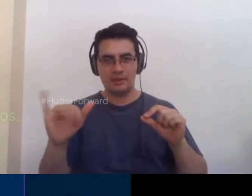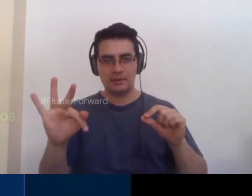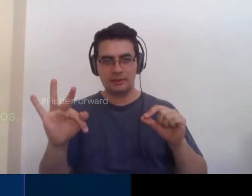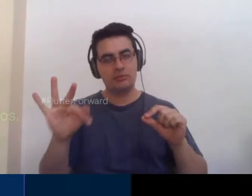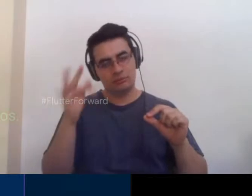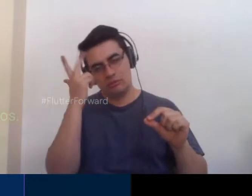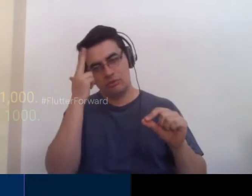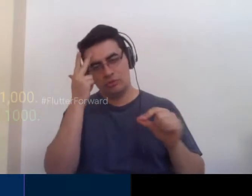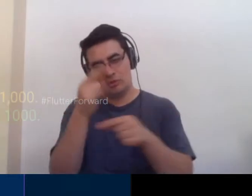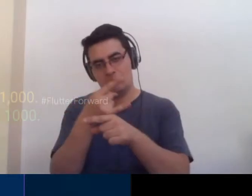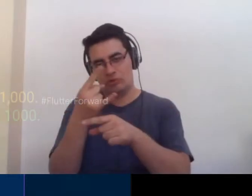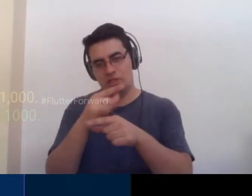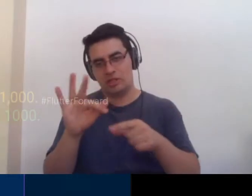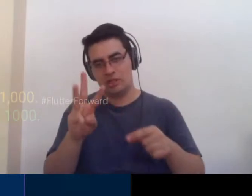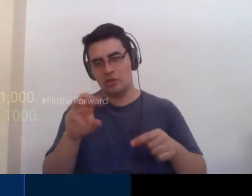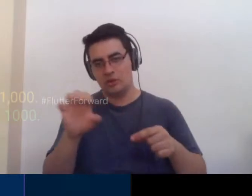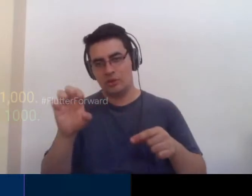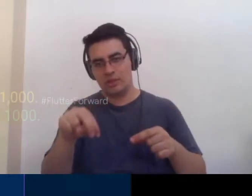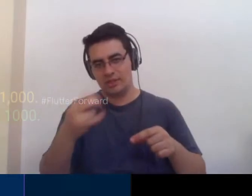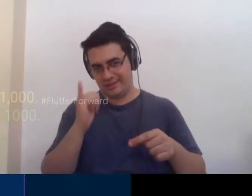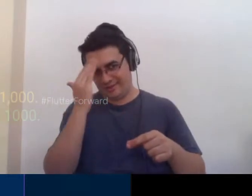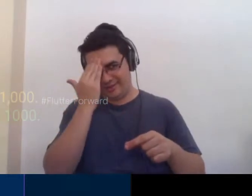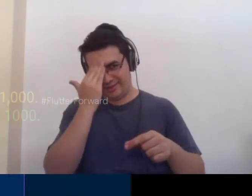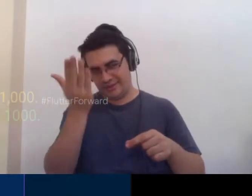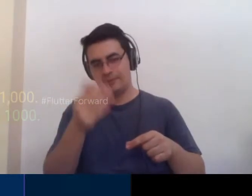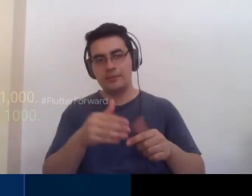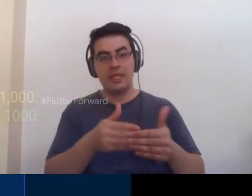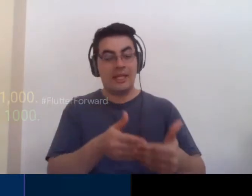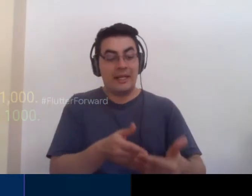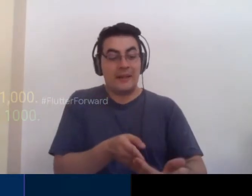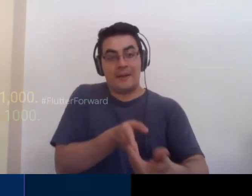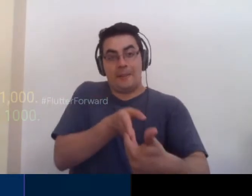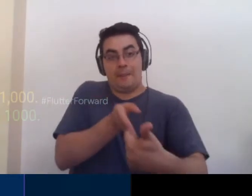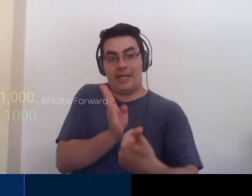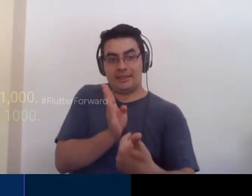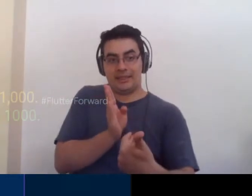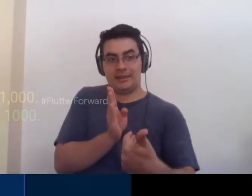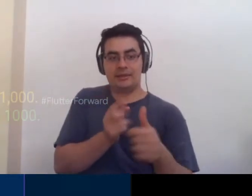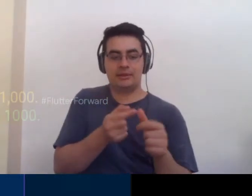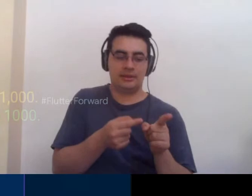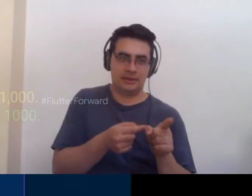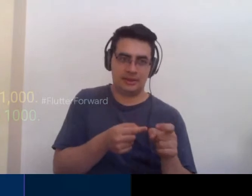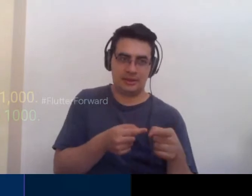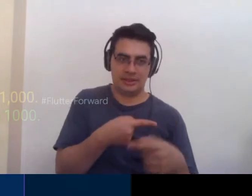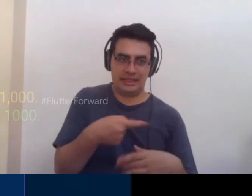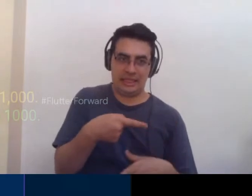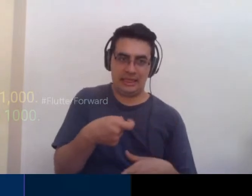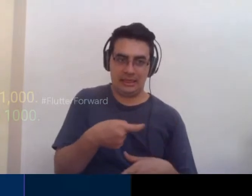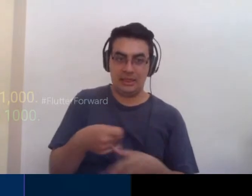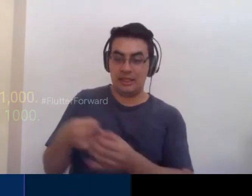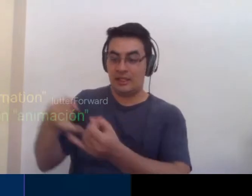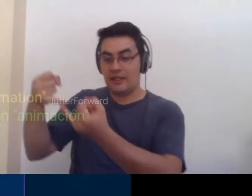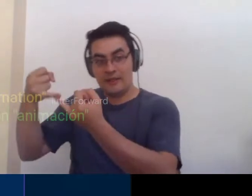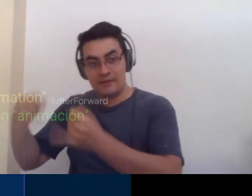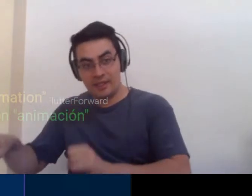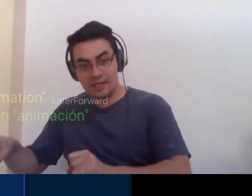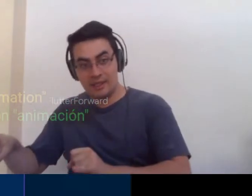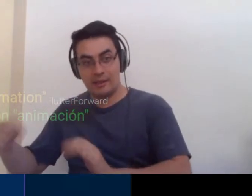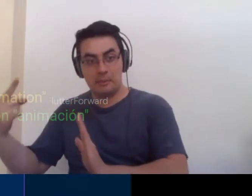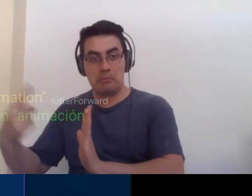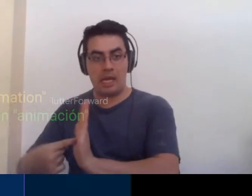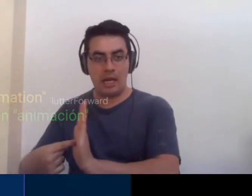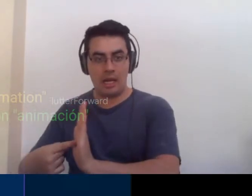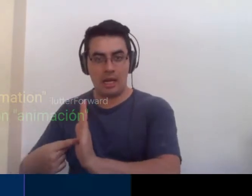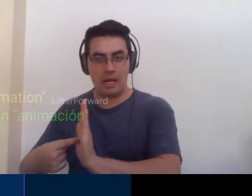with. You can see we're animating the tween from 100 to 1000. Remember that